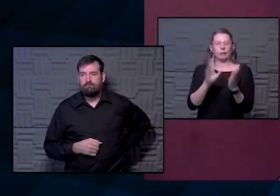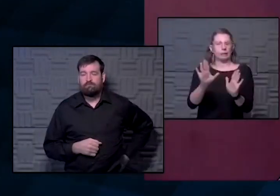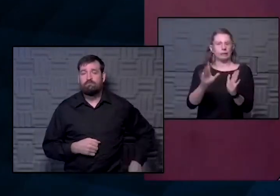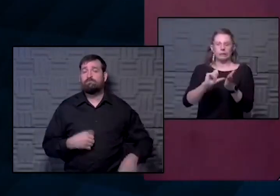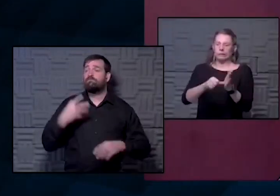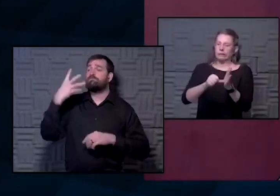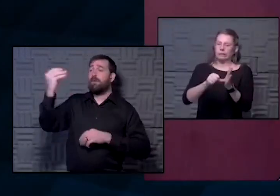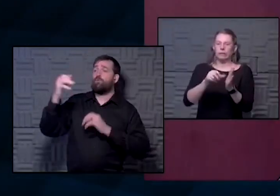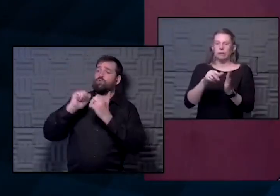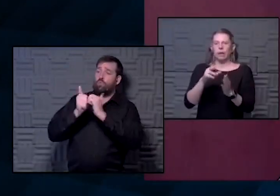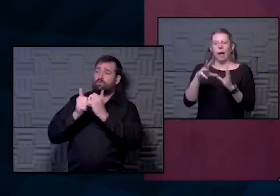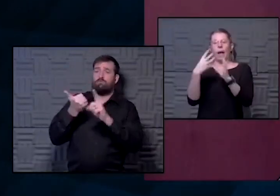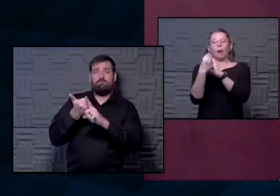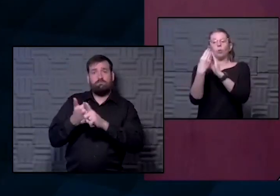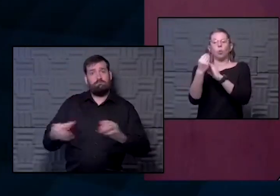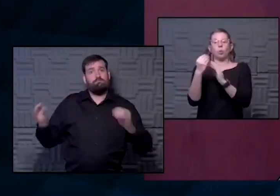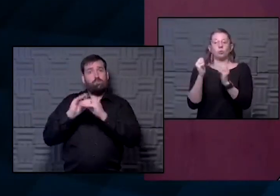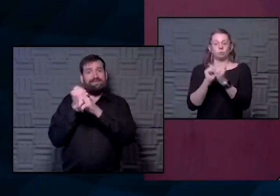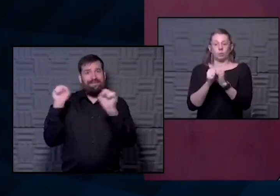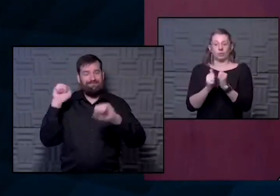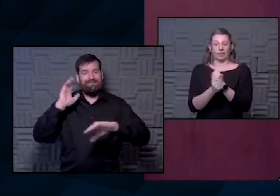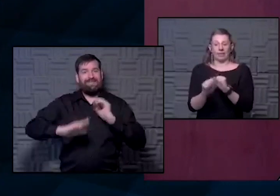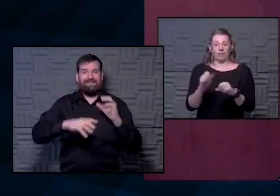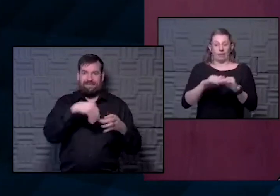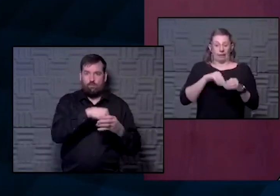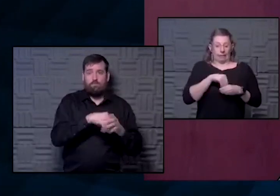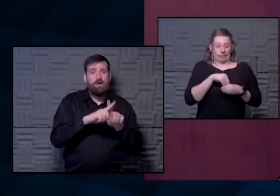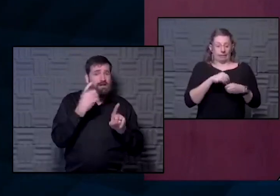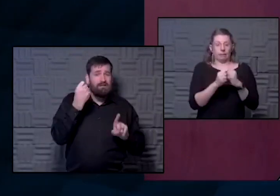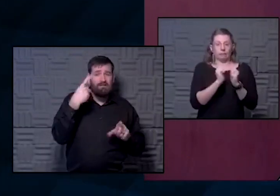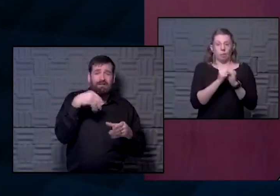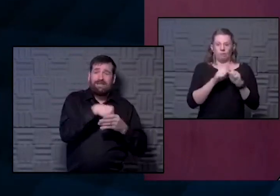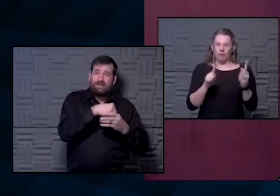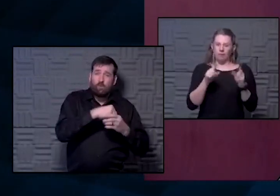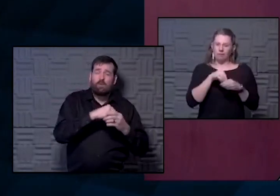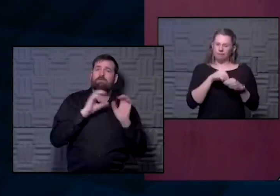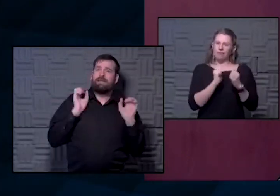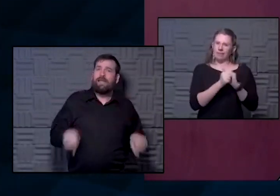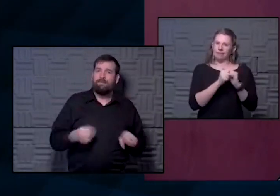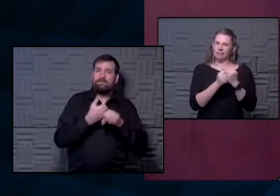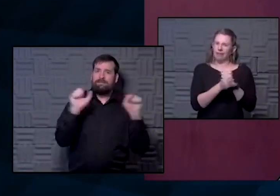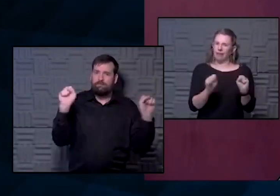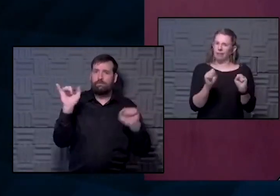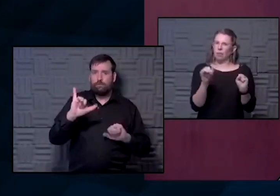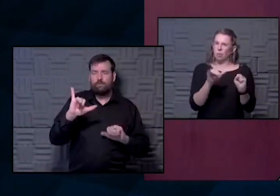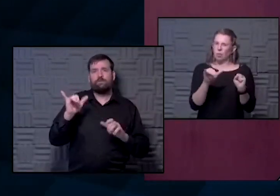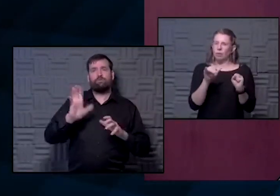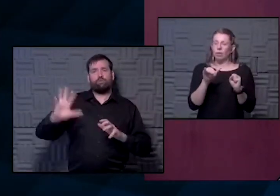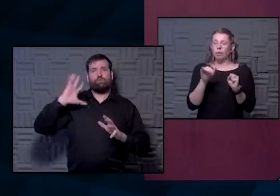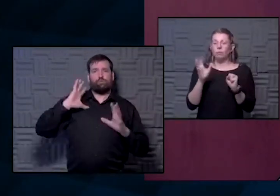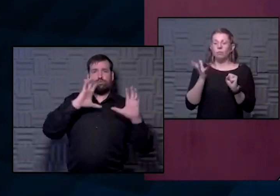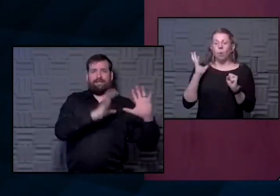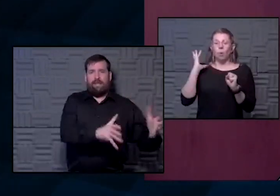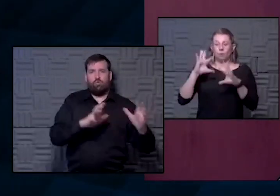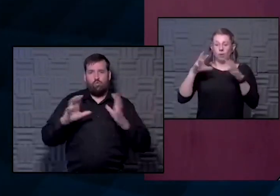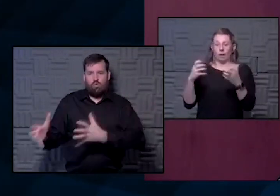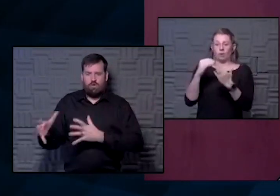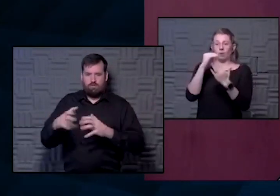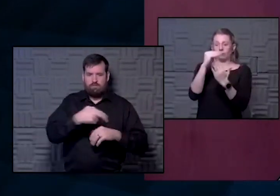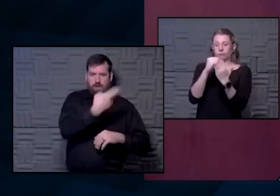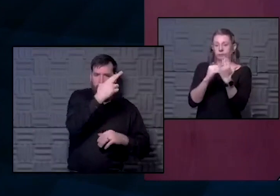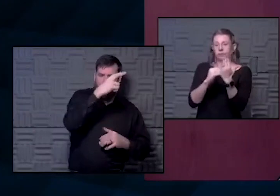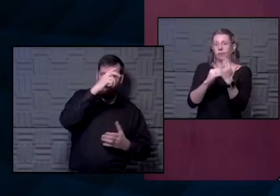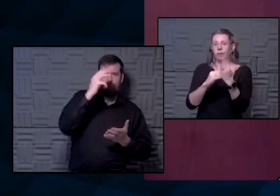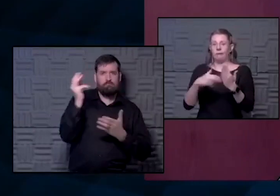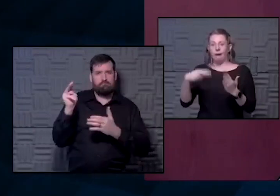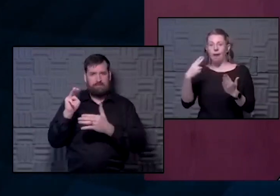Outdoor sports are safer than indoor, but indoor sports can be just as safe. It's interesting, they used to categorize sports as to high risk, medium, and